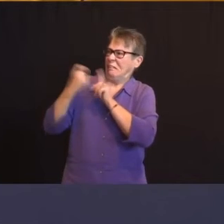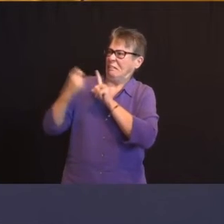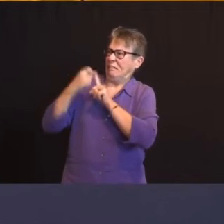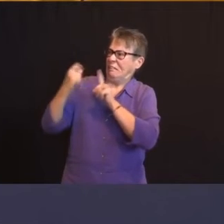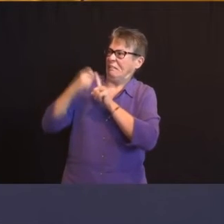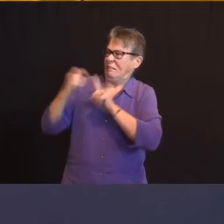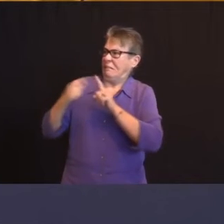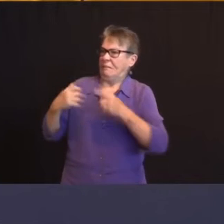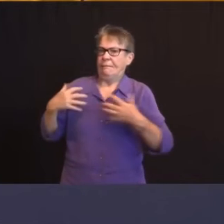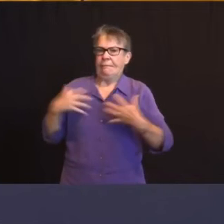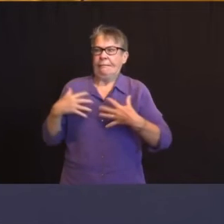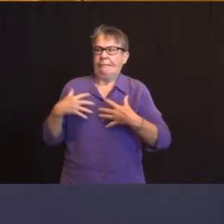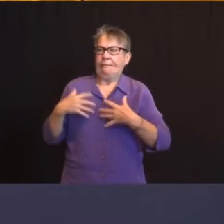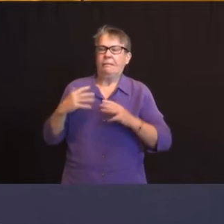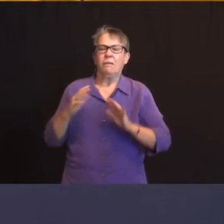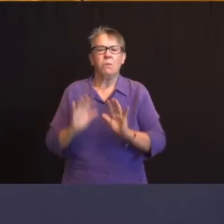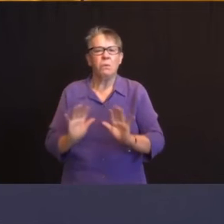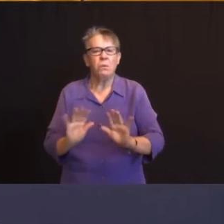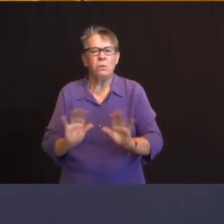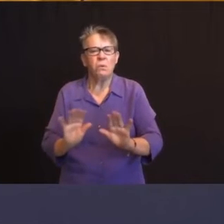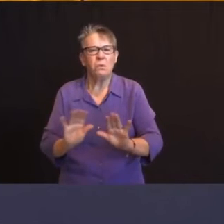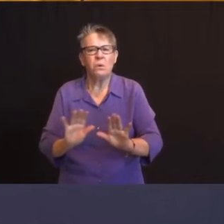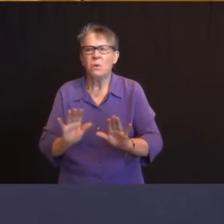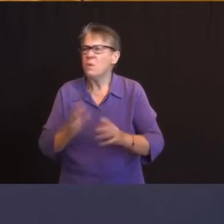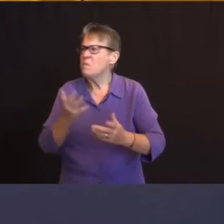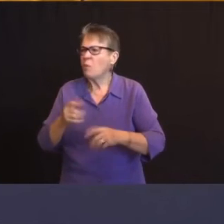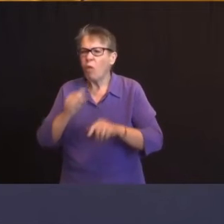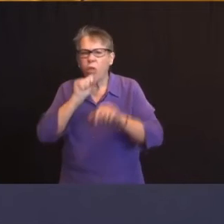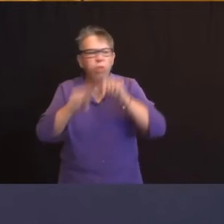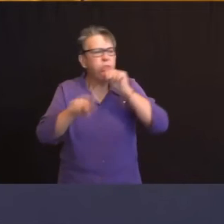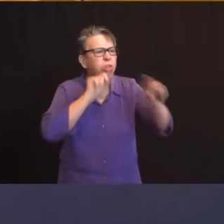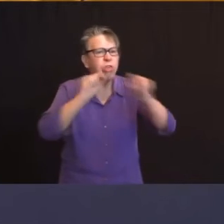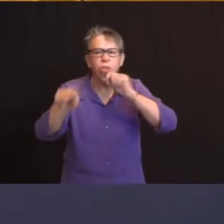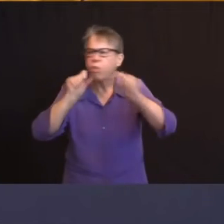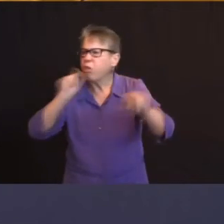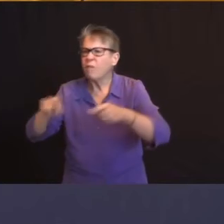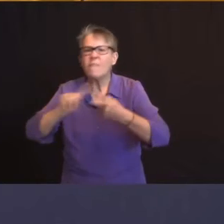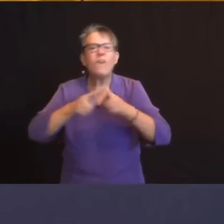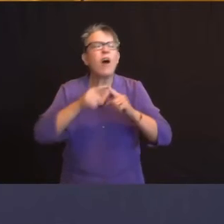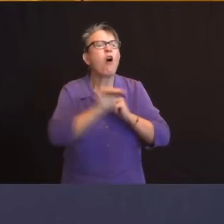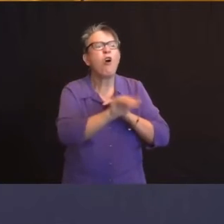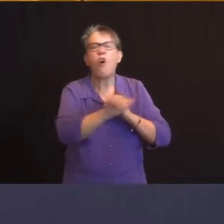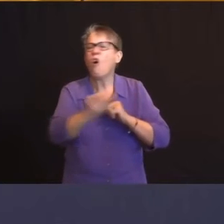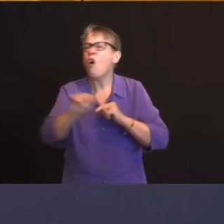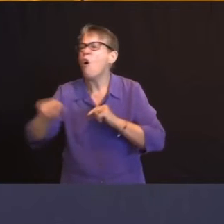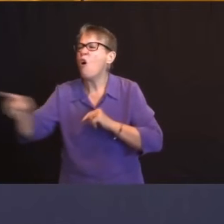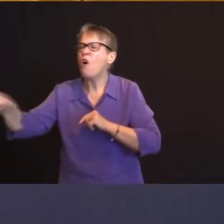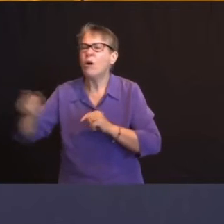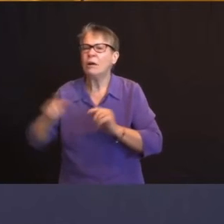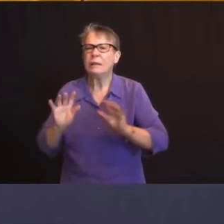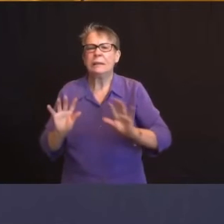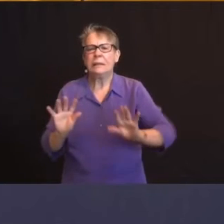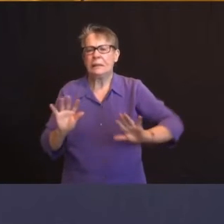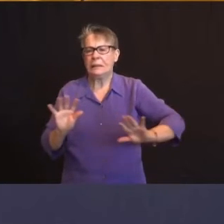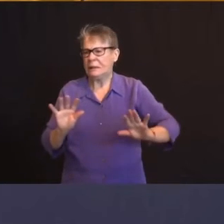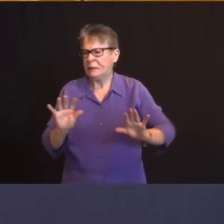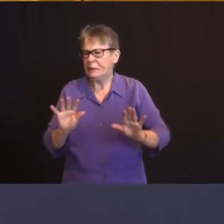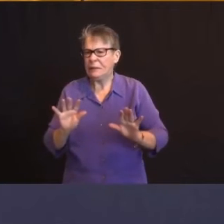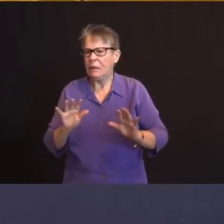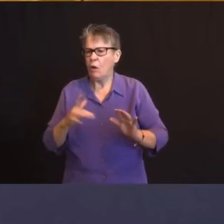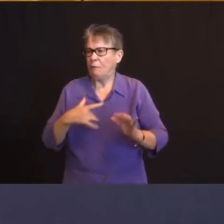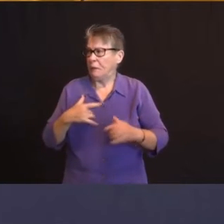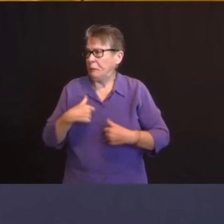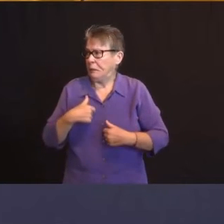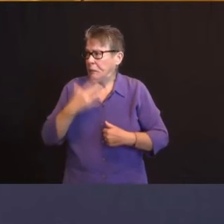to feel guilty themselves, that they did something in their own home, or that their kid hosted